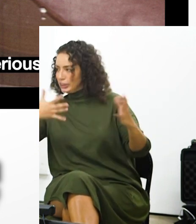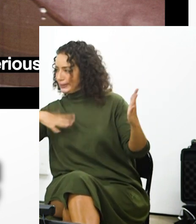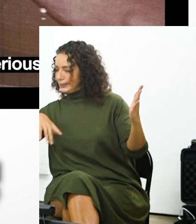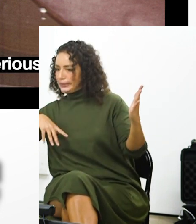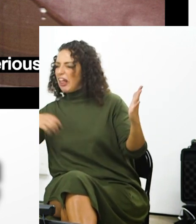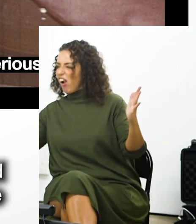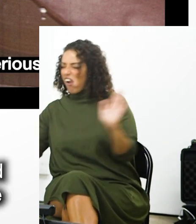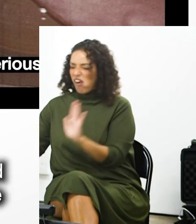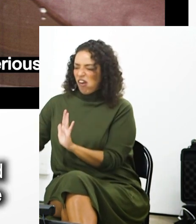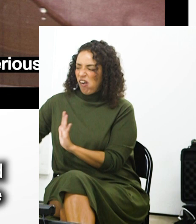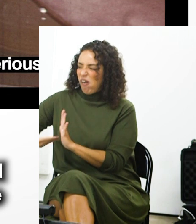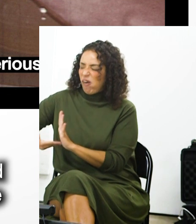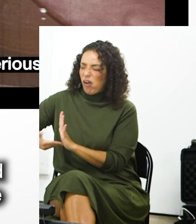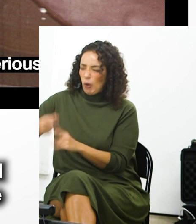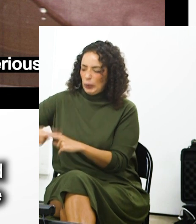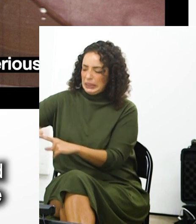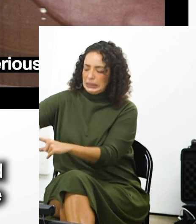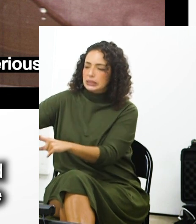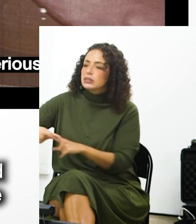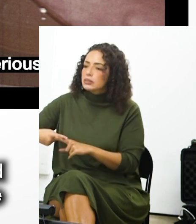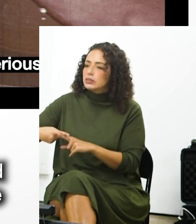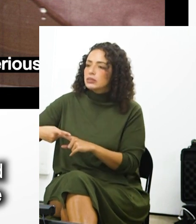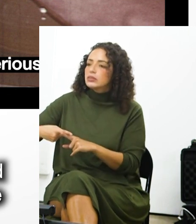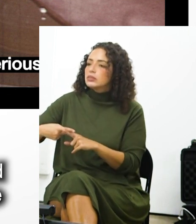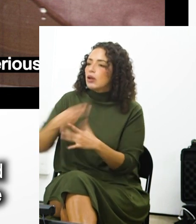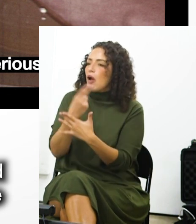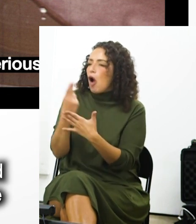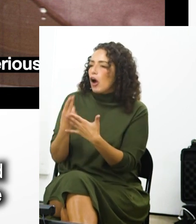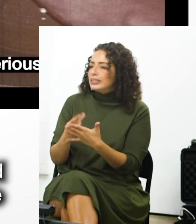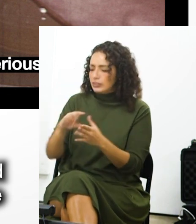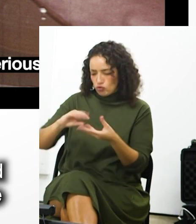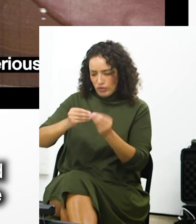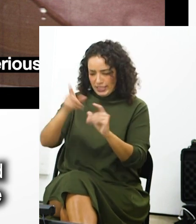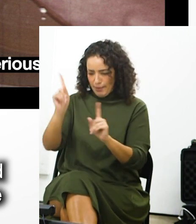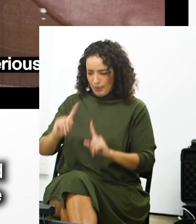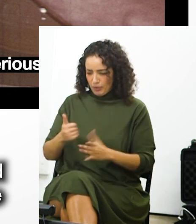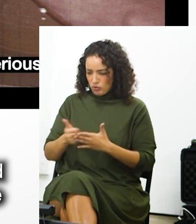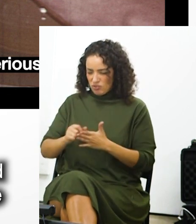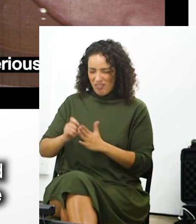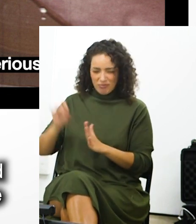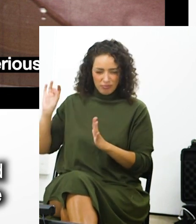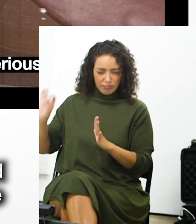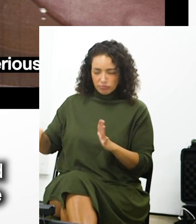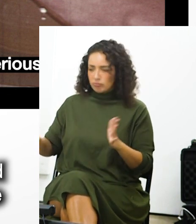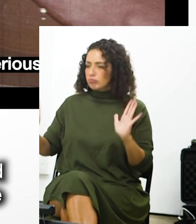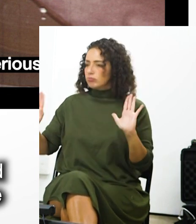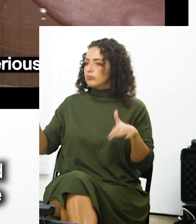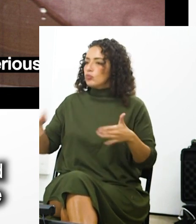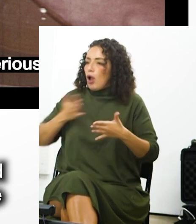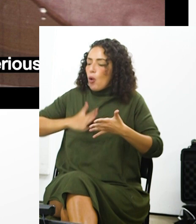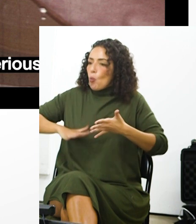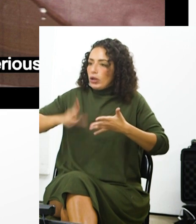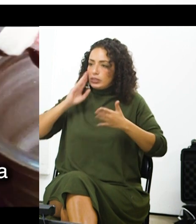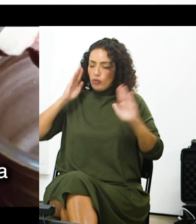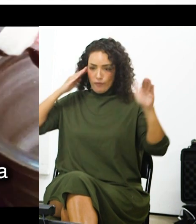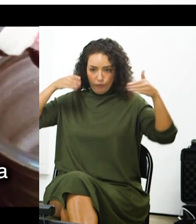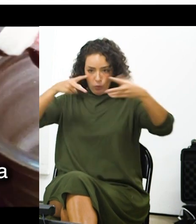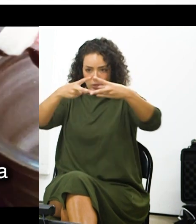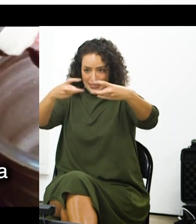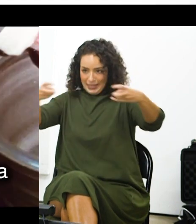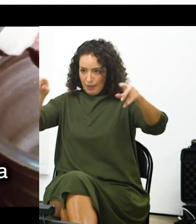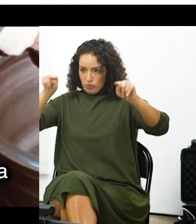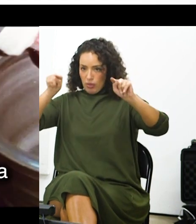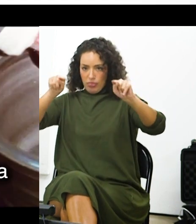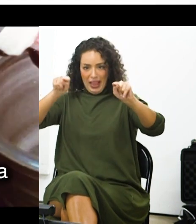enough for the audience, for the artist to even consider. So I wanted to kind of use like the format of caption to kind of like